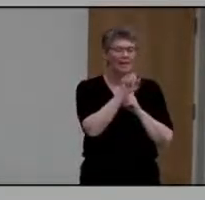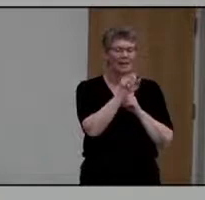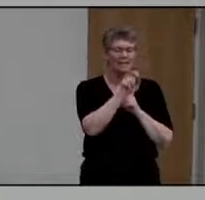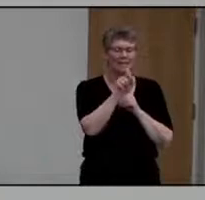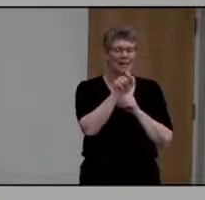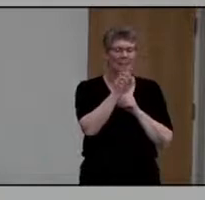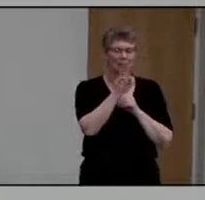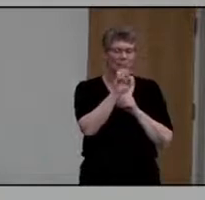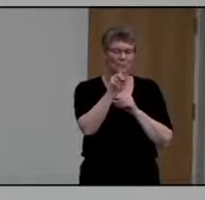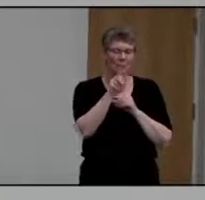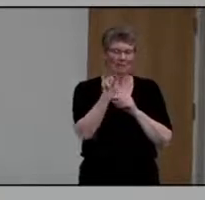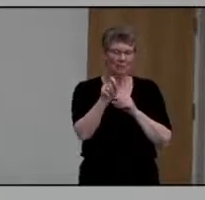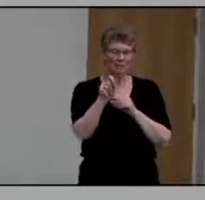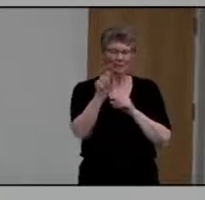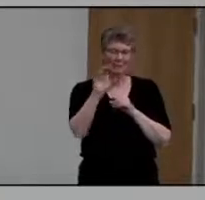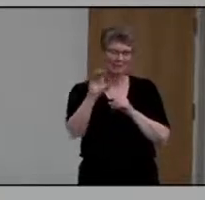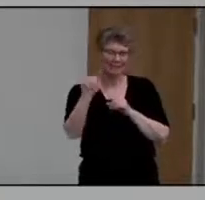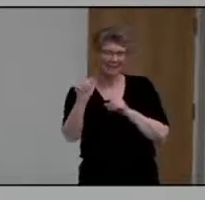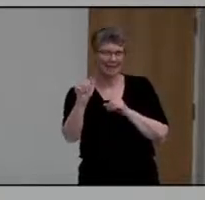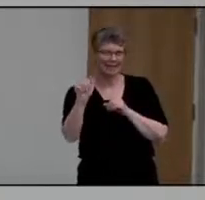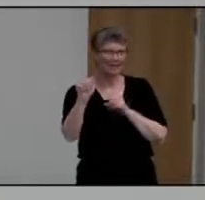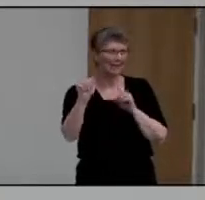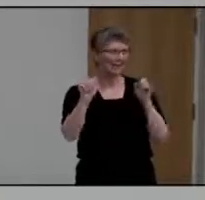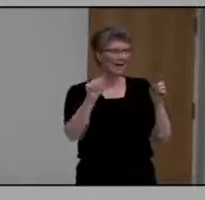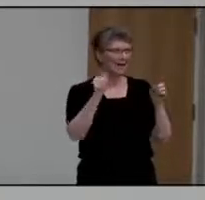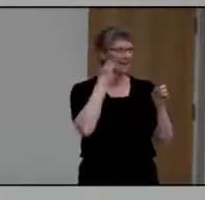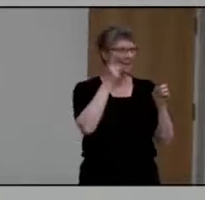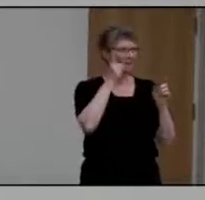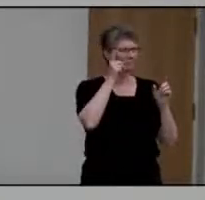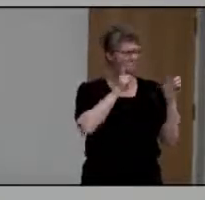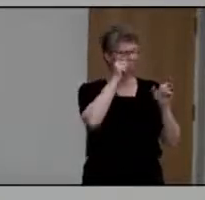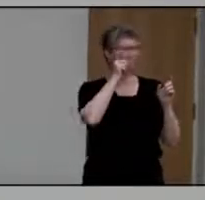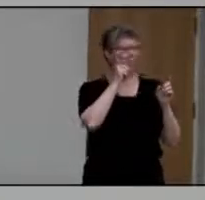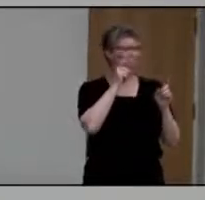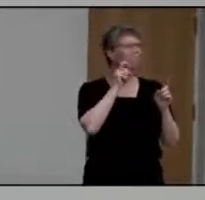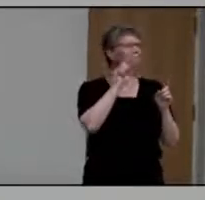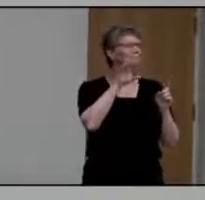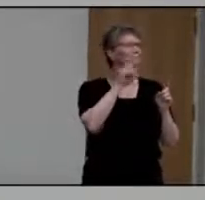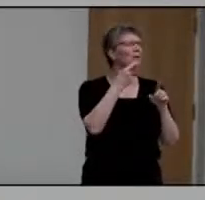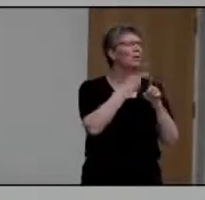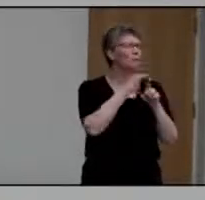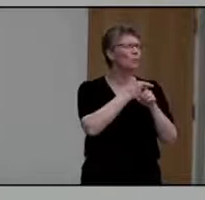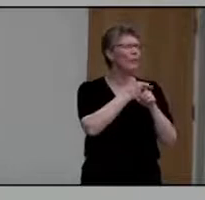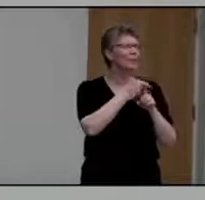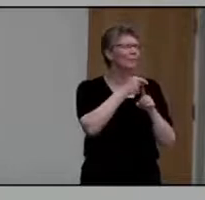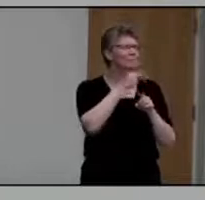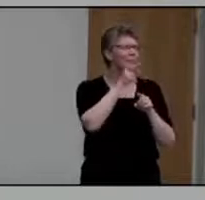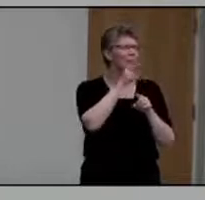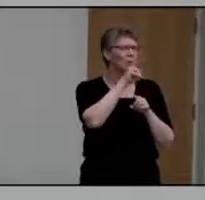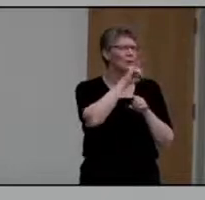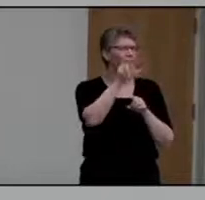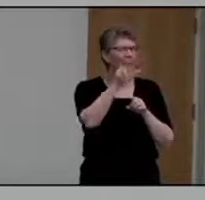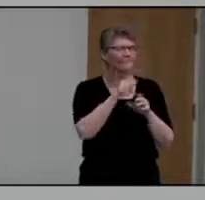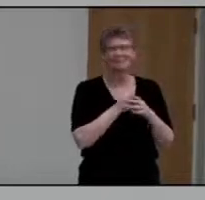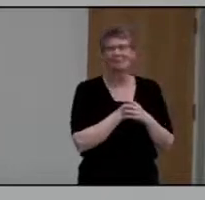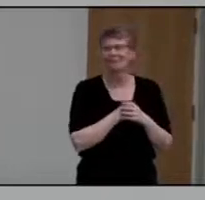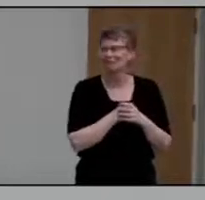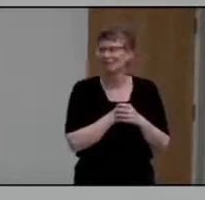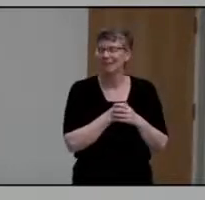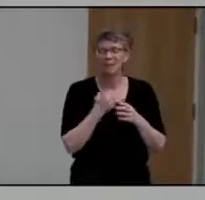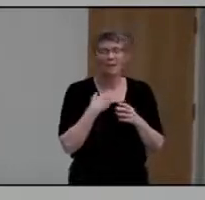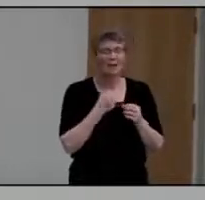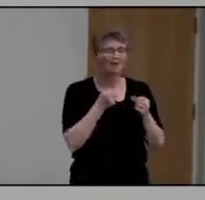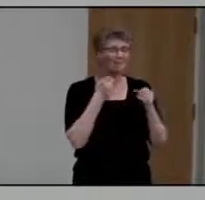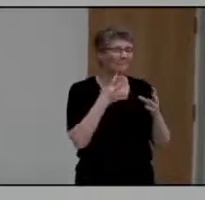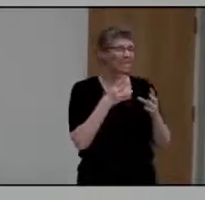Spencer was frowning at me up there, I could see. There's something for everybody in there. We have hundreds of AI leaders coming in from